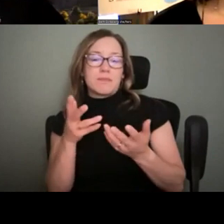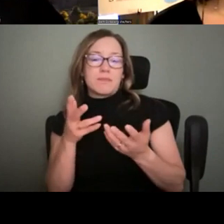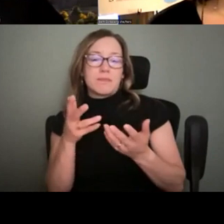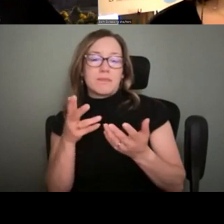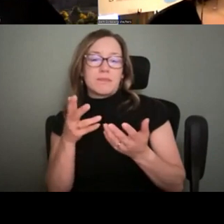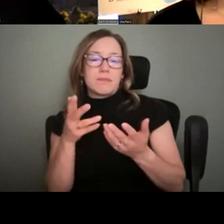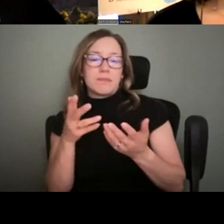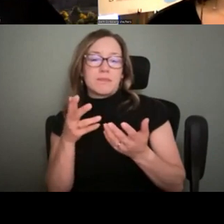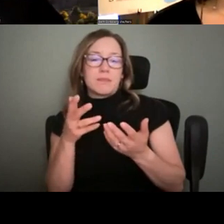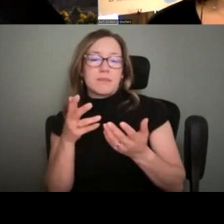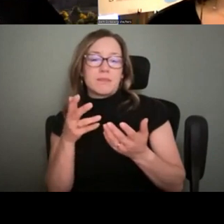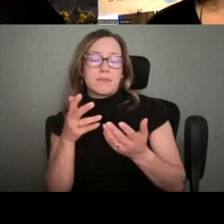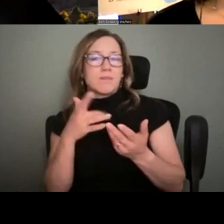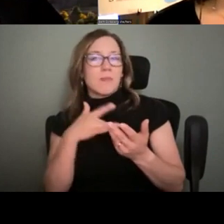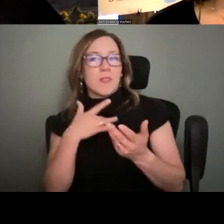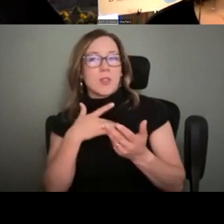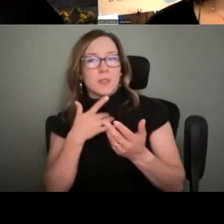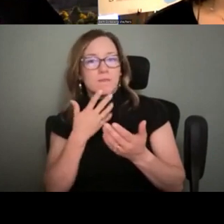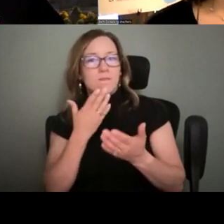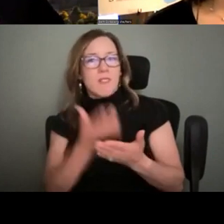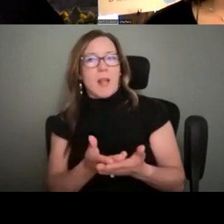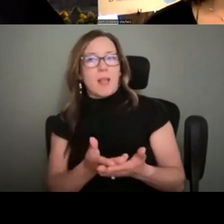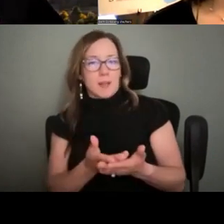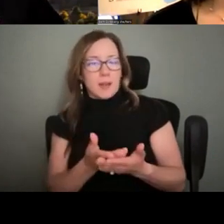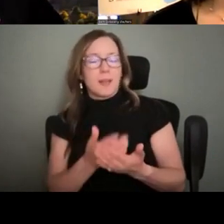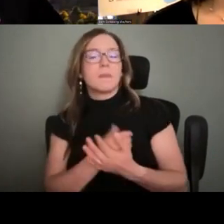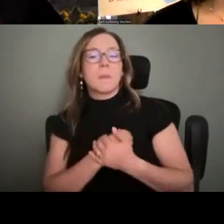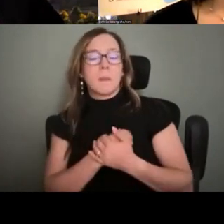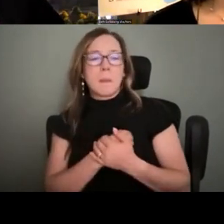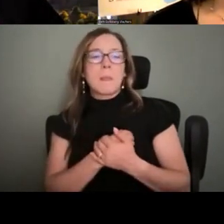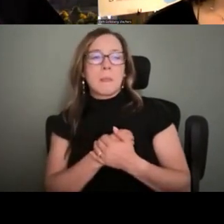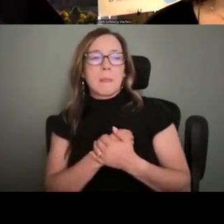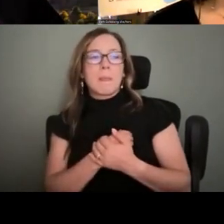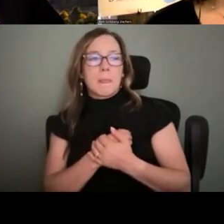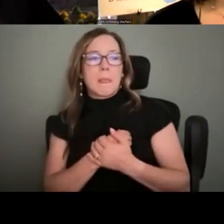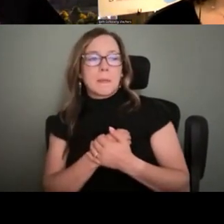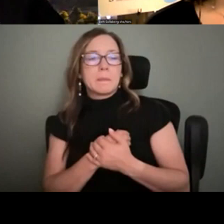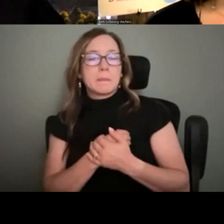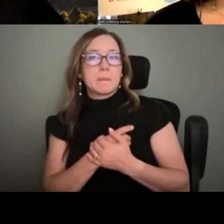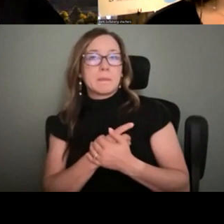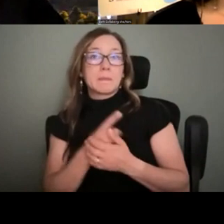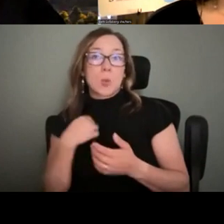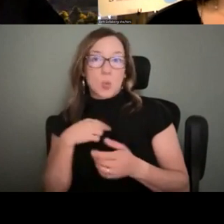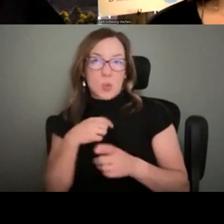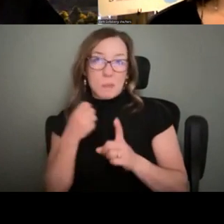that is really validating for them. So we do everything. We beat the bushes.